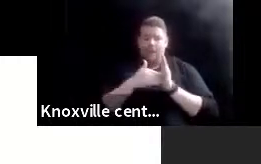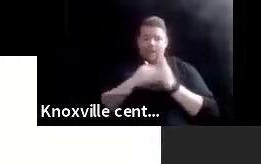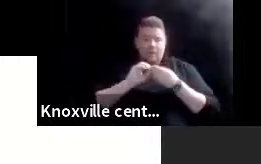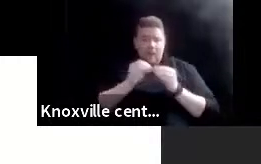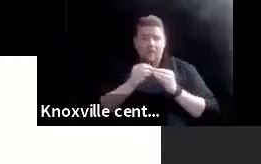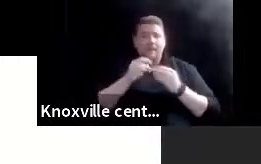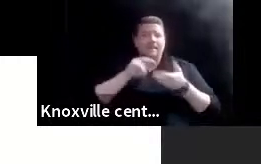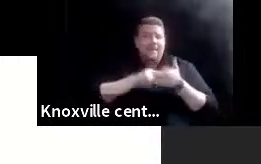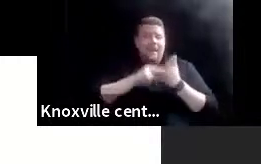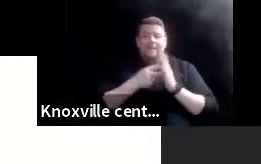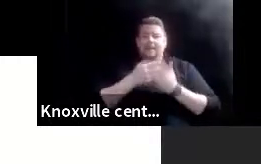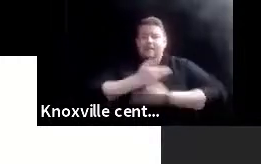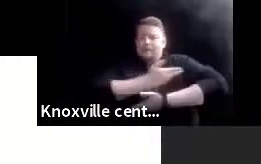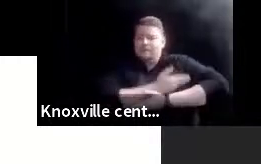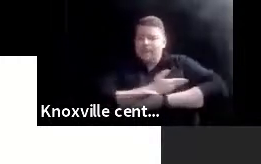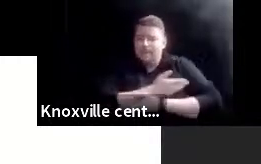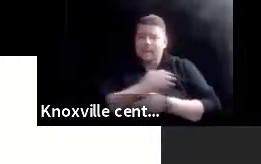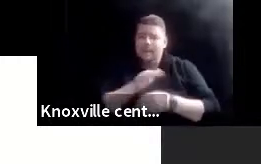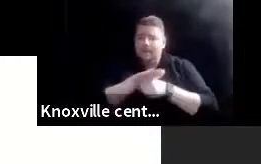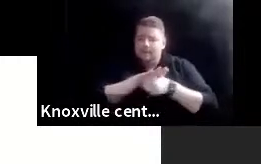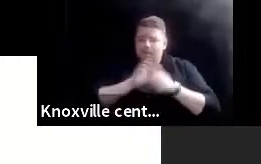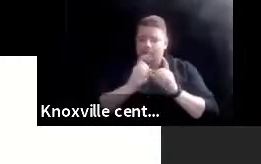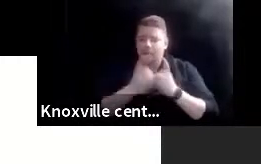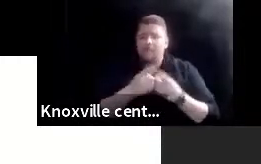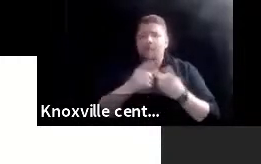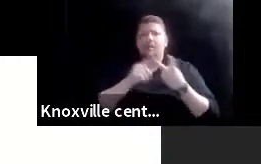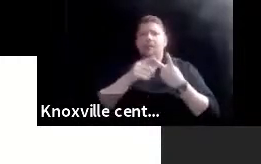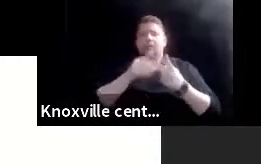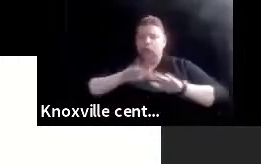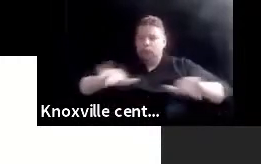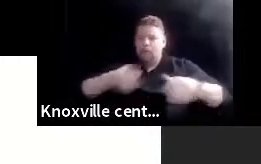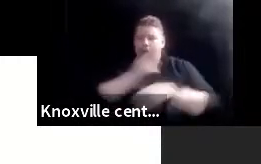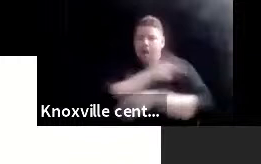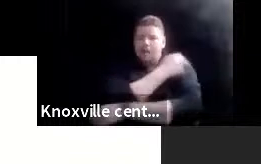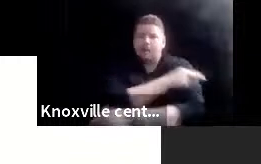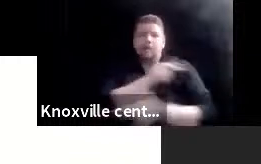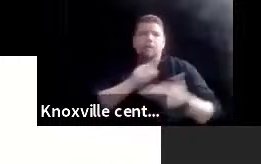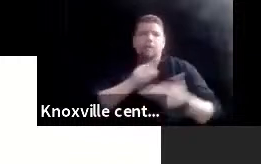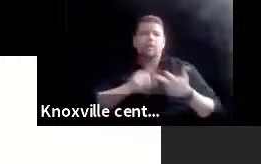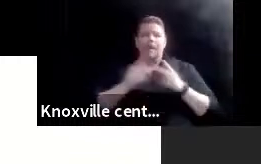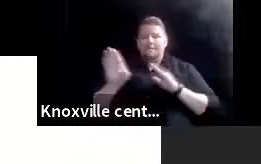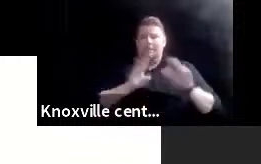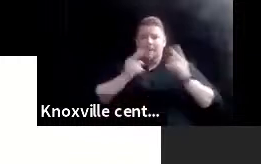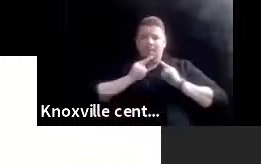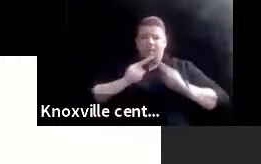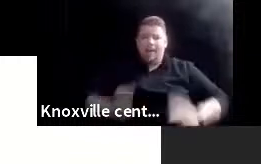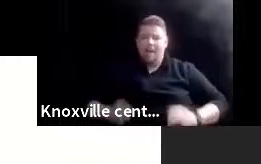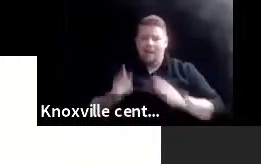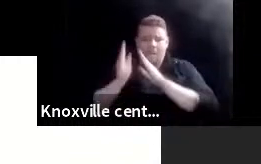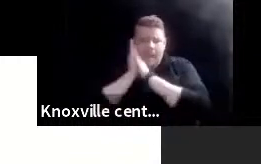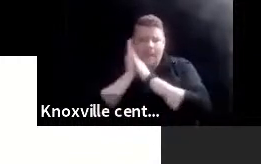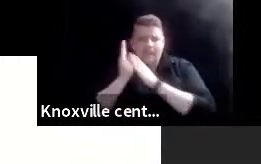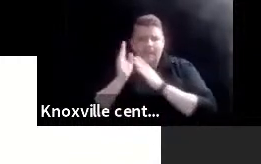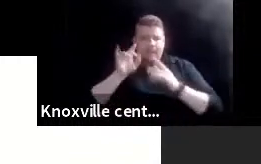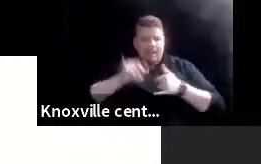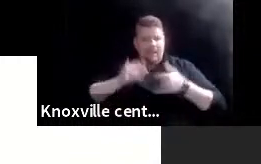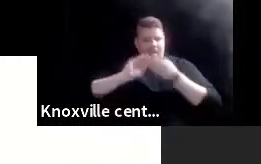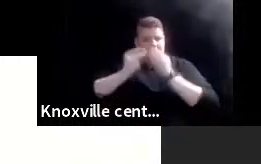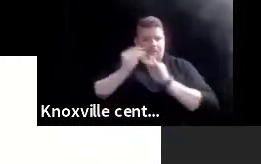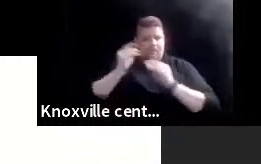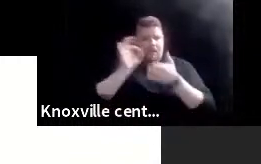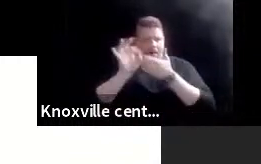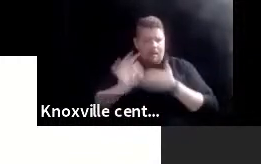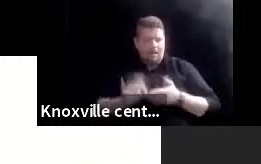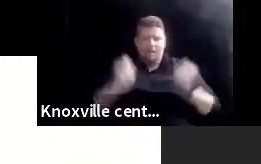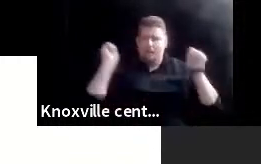included neonatal beds, that included beds in Children's Hospital, that included behavioral health beds. And so while